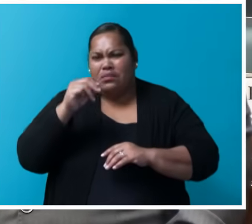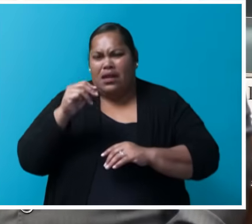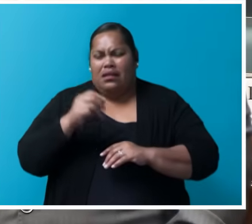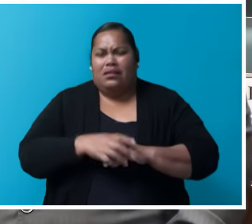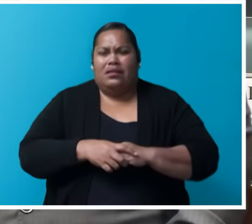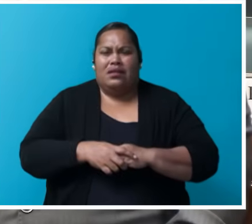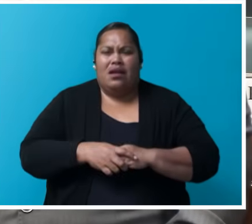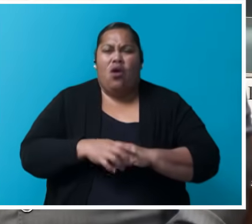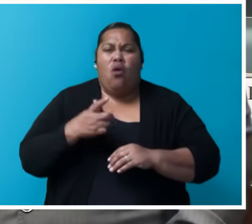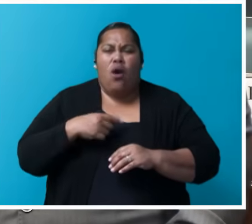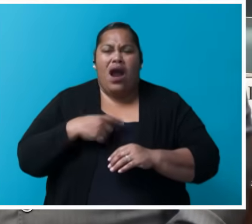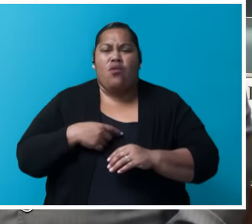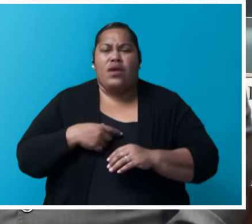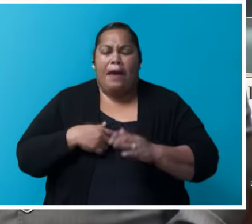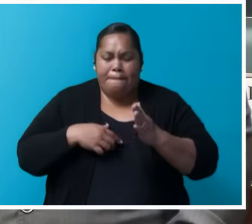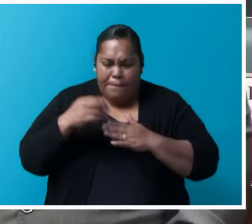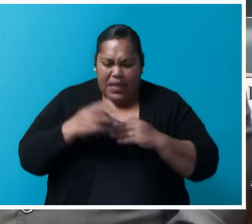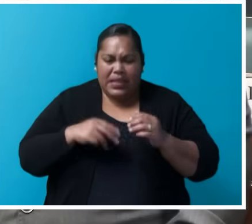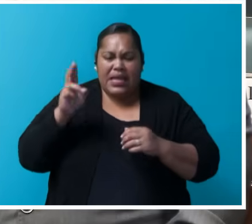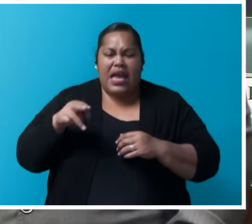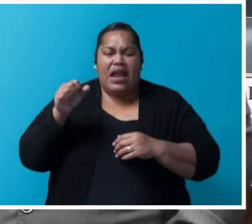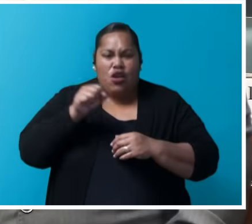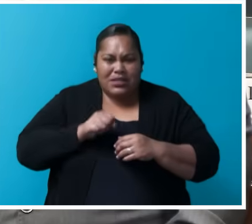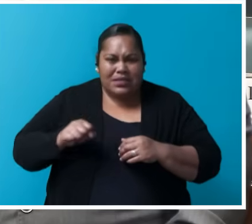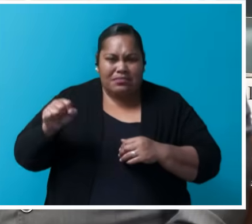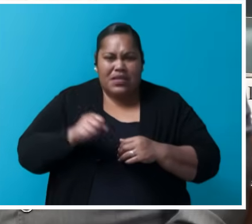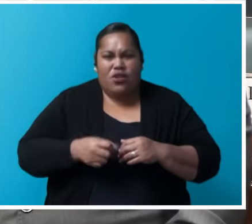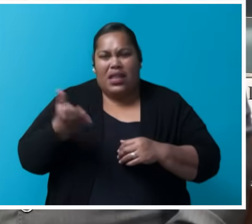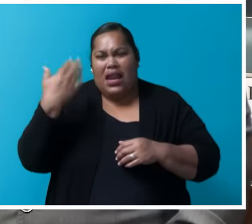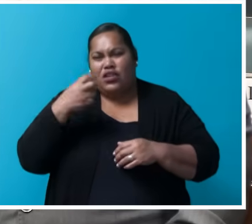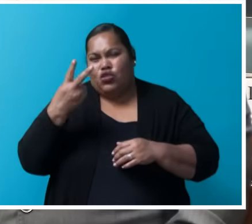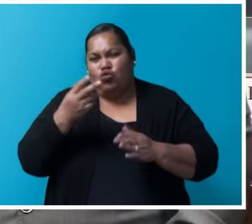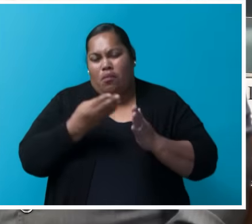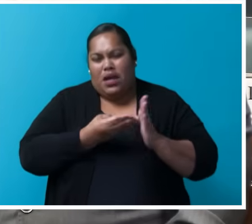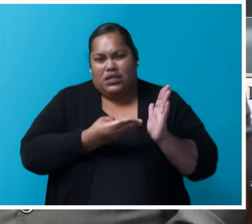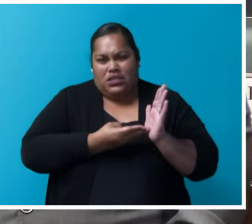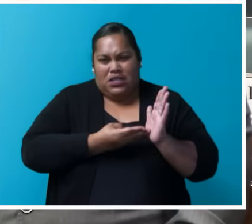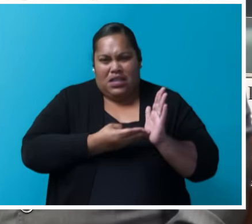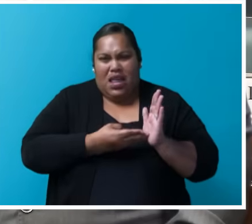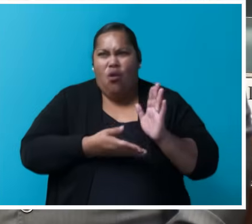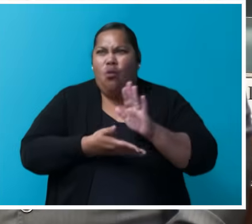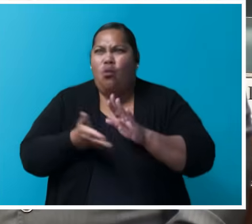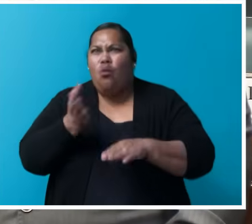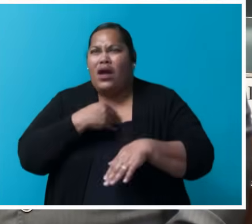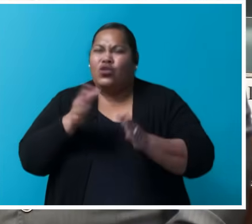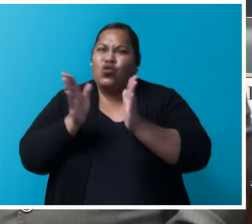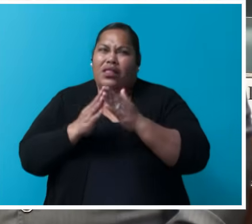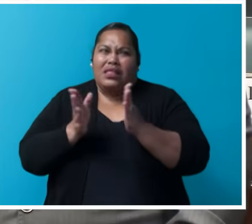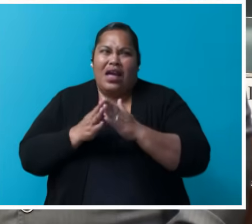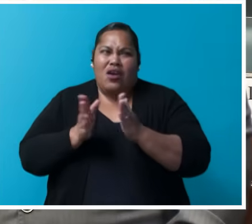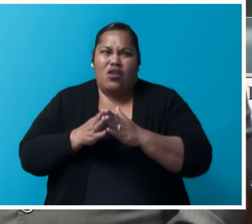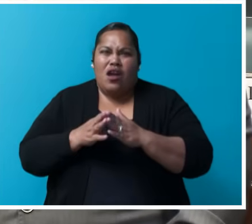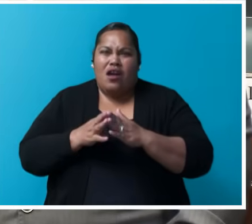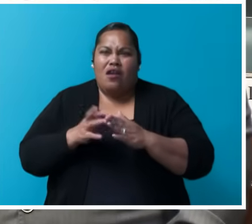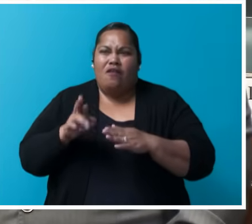we rebuilt our fiscal space in the last two budgets. They went to town with the rationalization